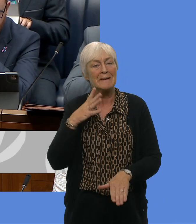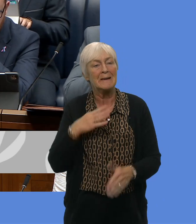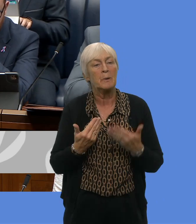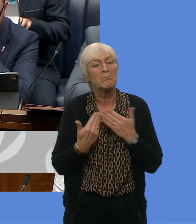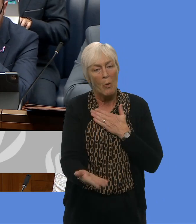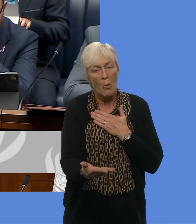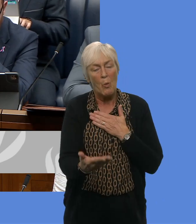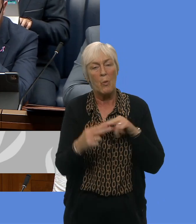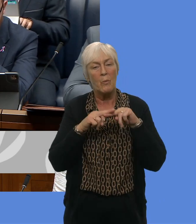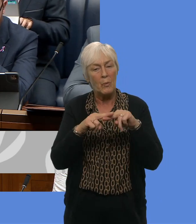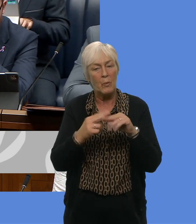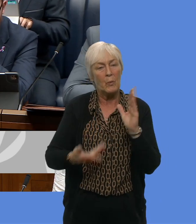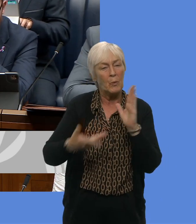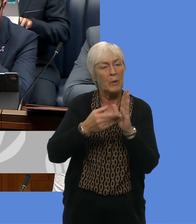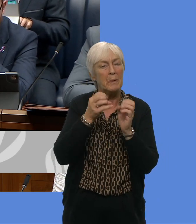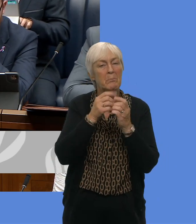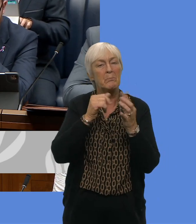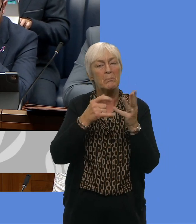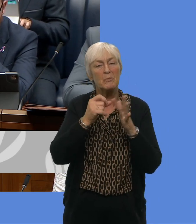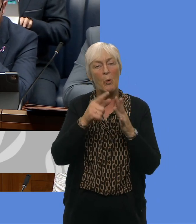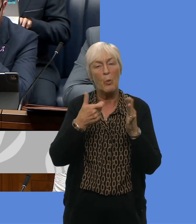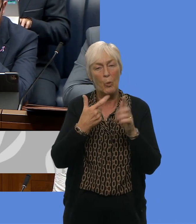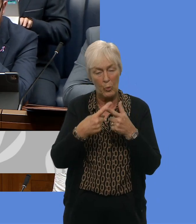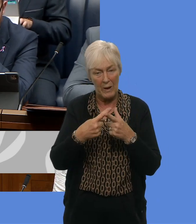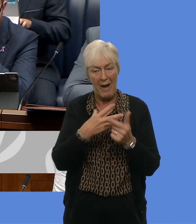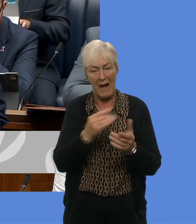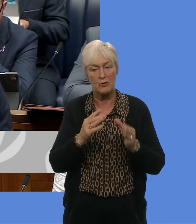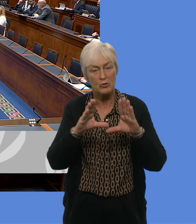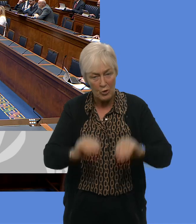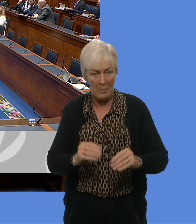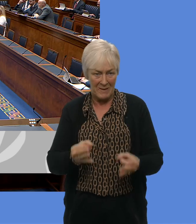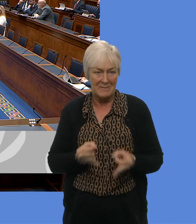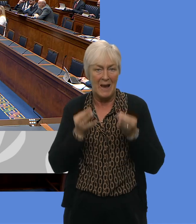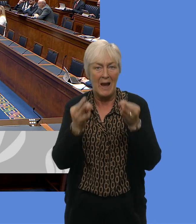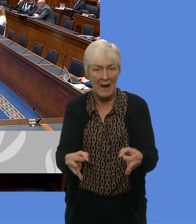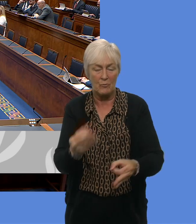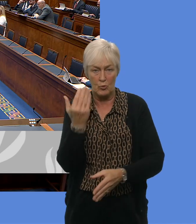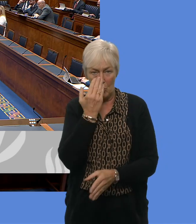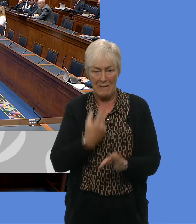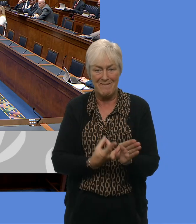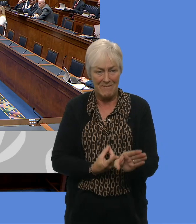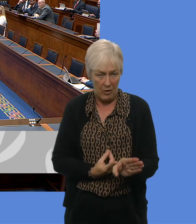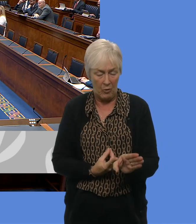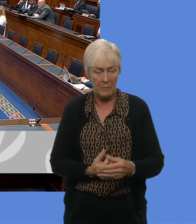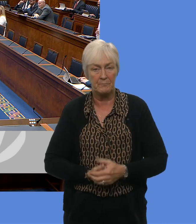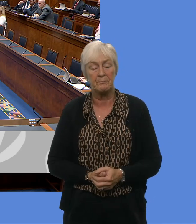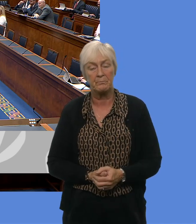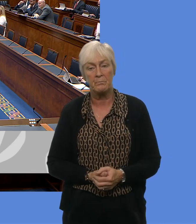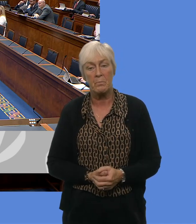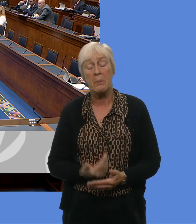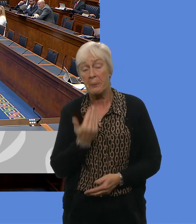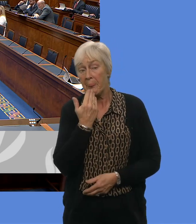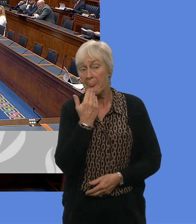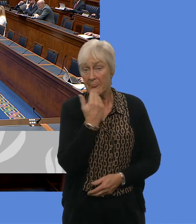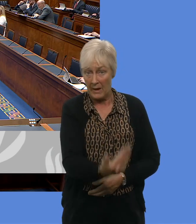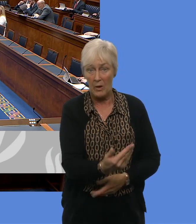arrangements and would help minimise disruption and delays at the start of the school year. Mr McGrath. Thank you very much, Mr Speaker, and I thank the